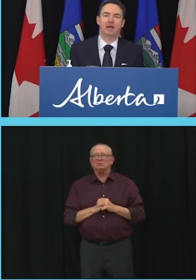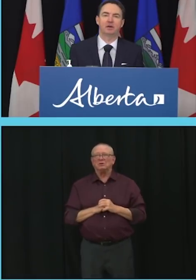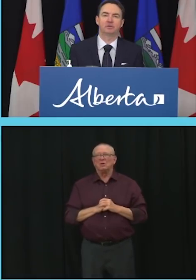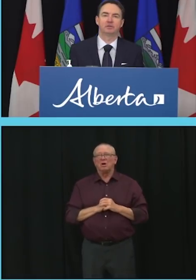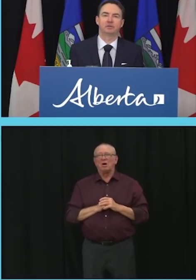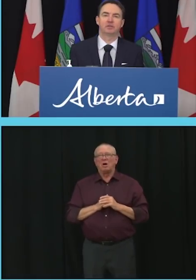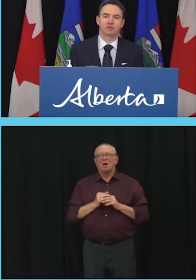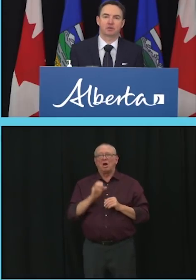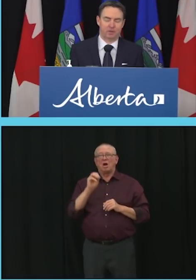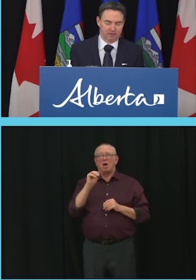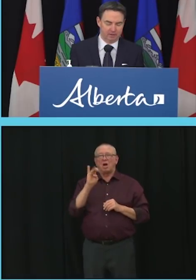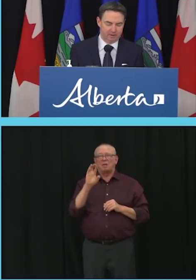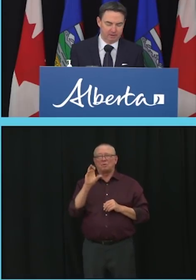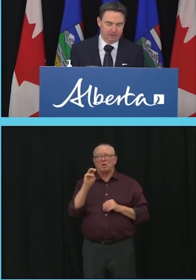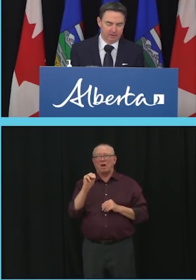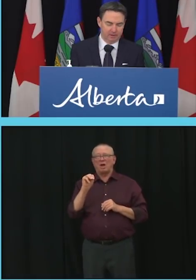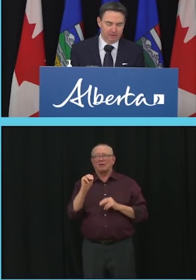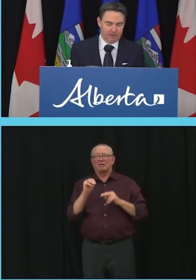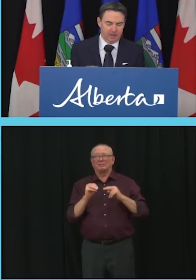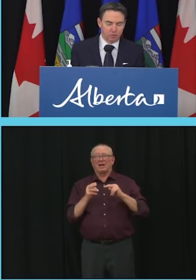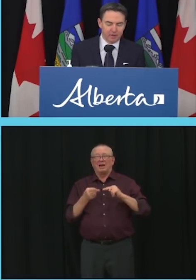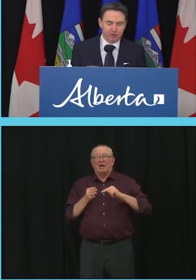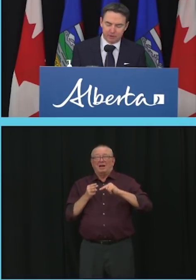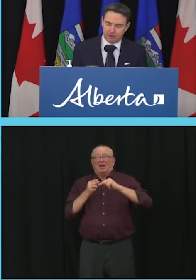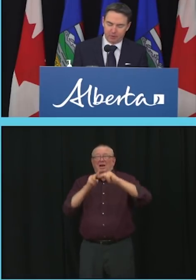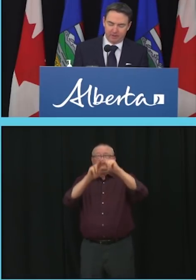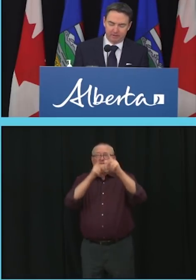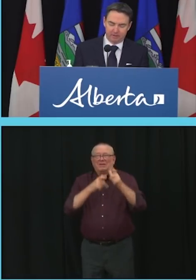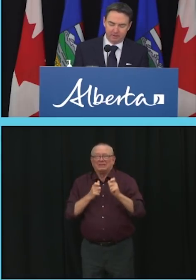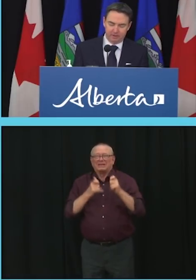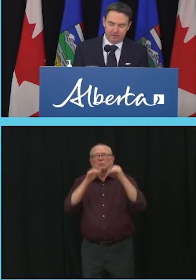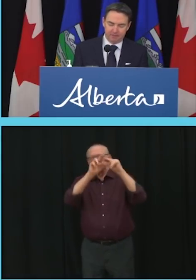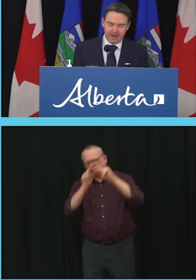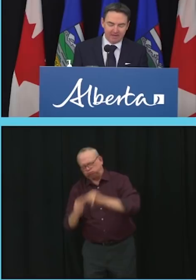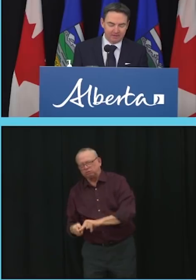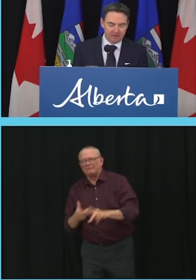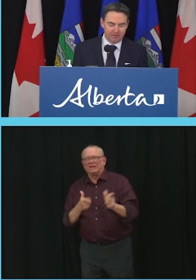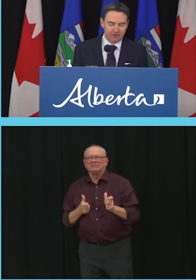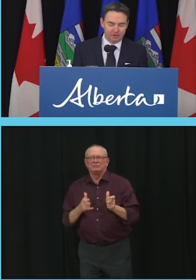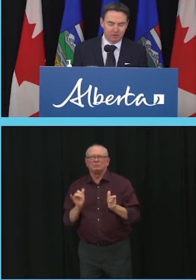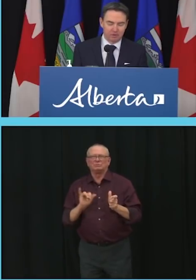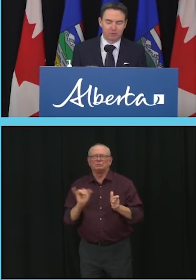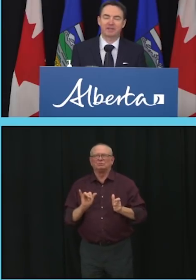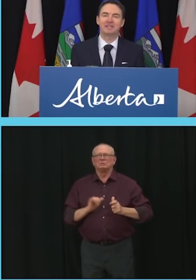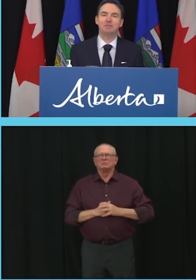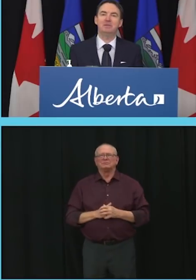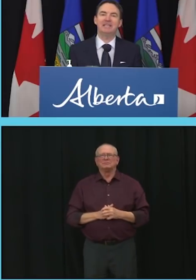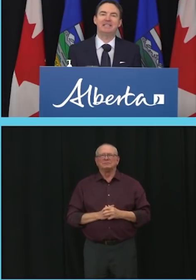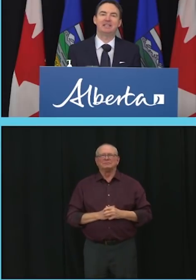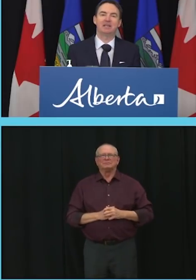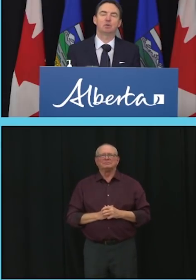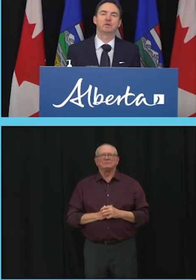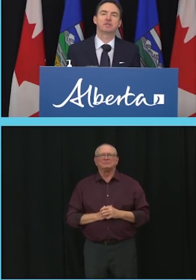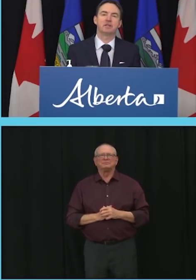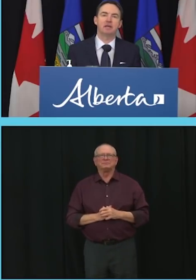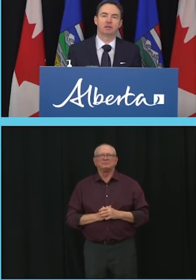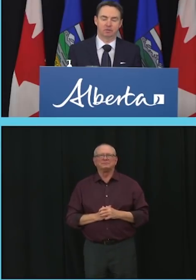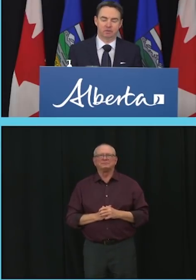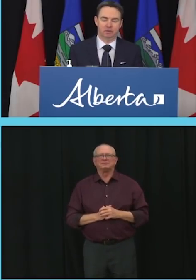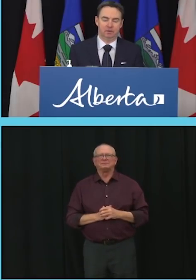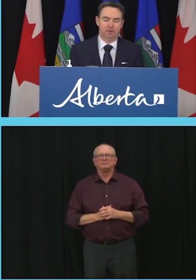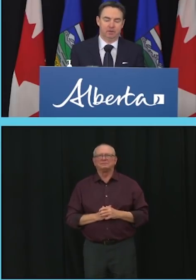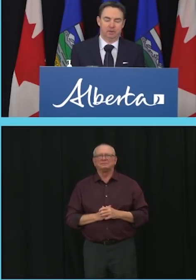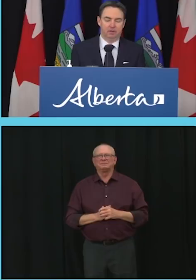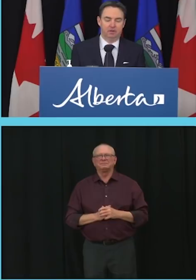and down just as quickly. And one other critical point. The fact that the level is so low doesn't mean it will stay